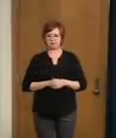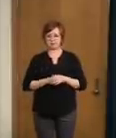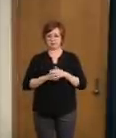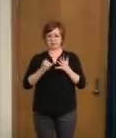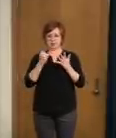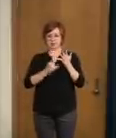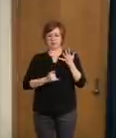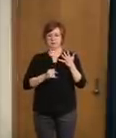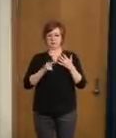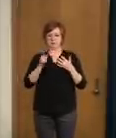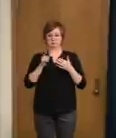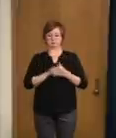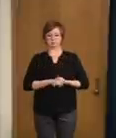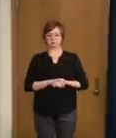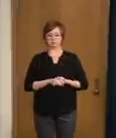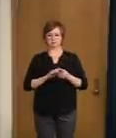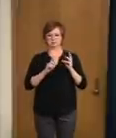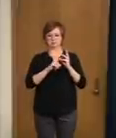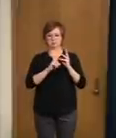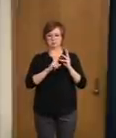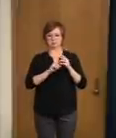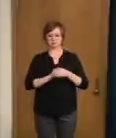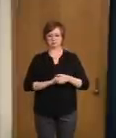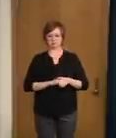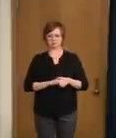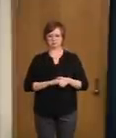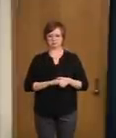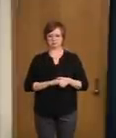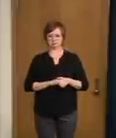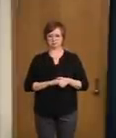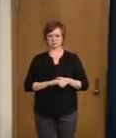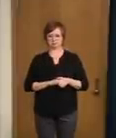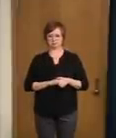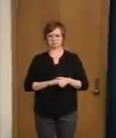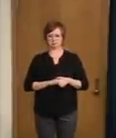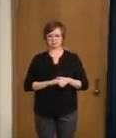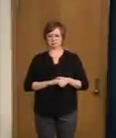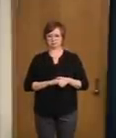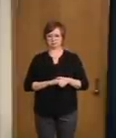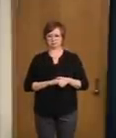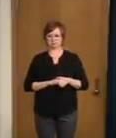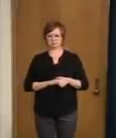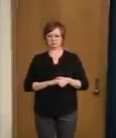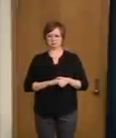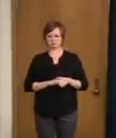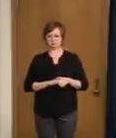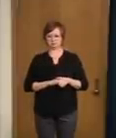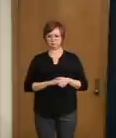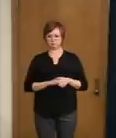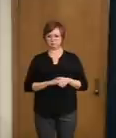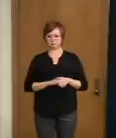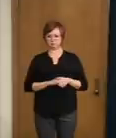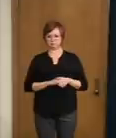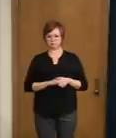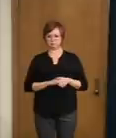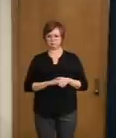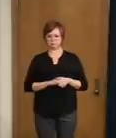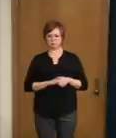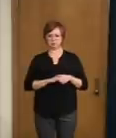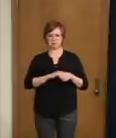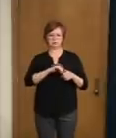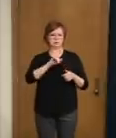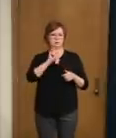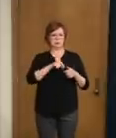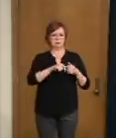lastly, I'll just highlight the resource constraints that we're feeling. with our ongoing pandemic response in our other areas, in